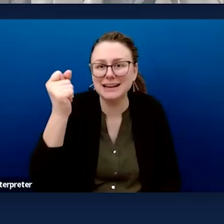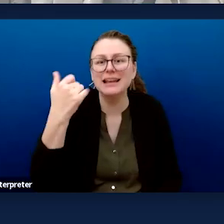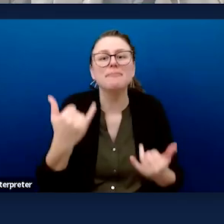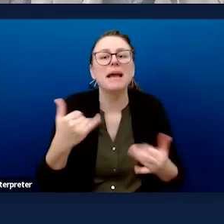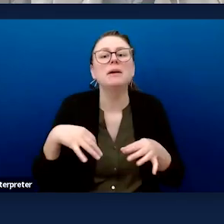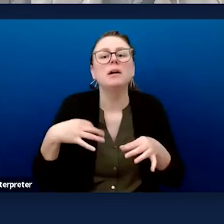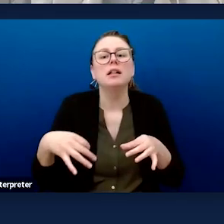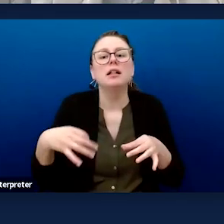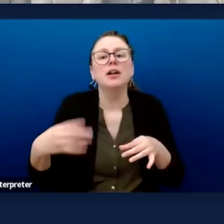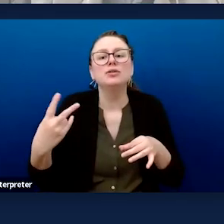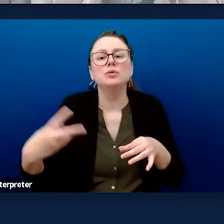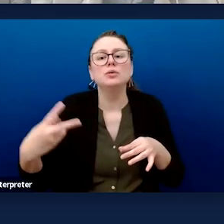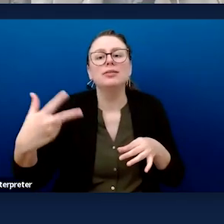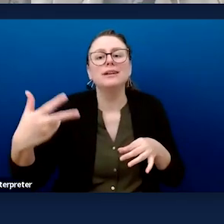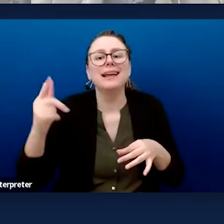yo-yo back and forth.